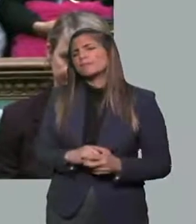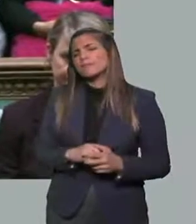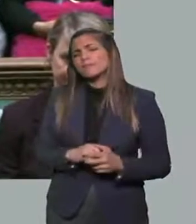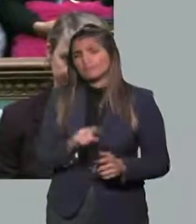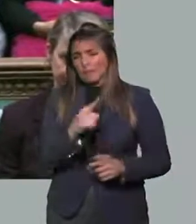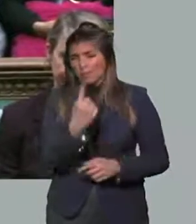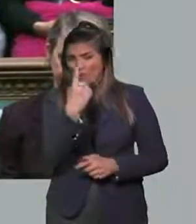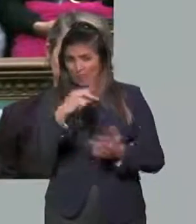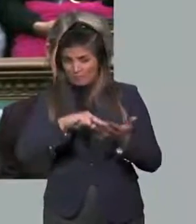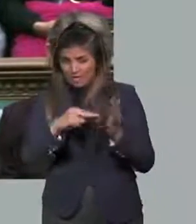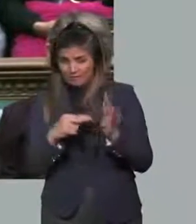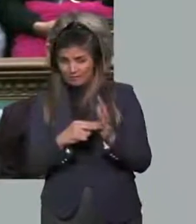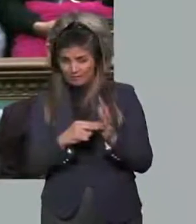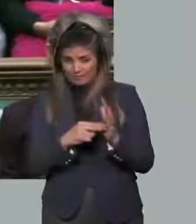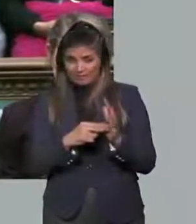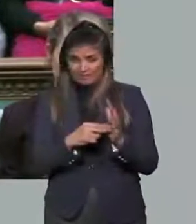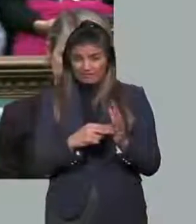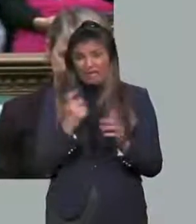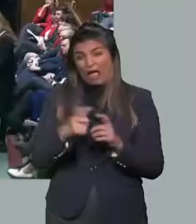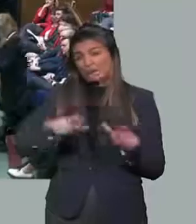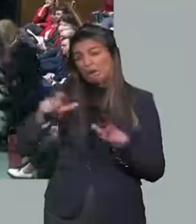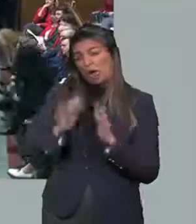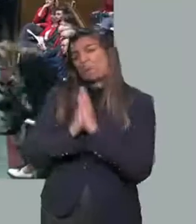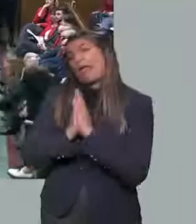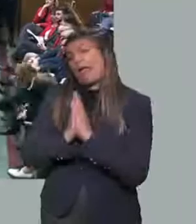plan to keep on begging?